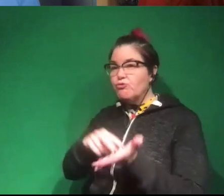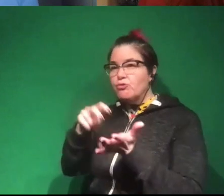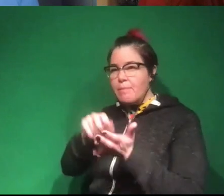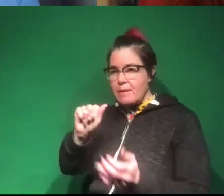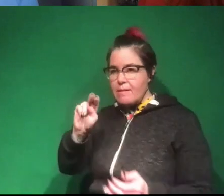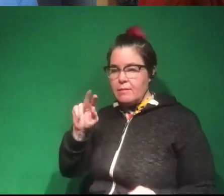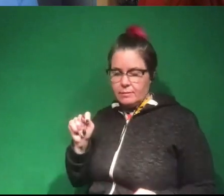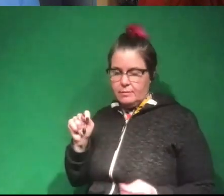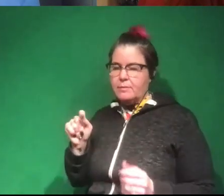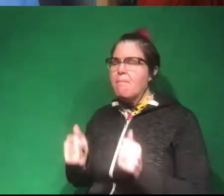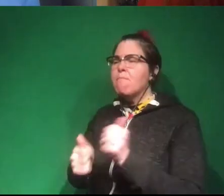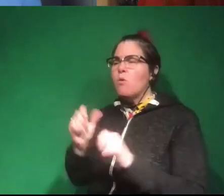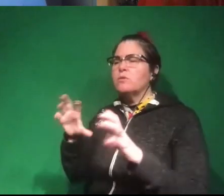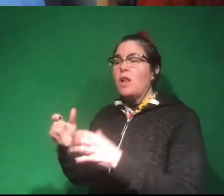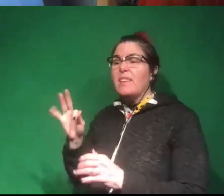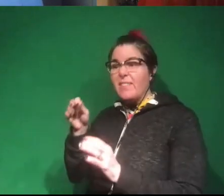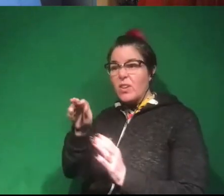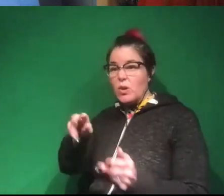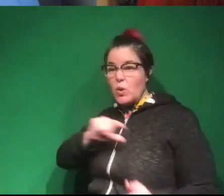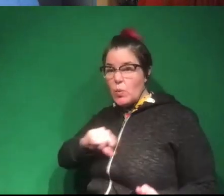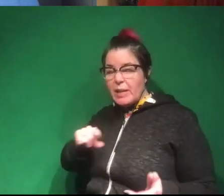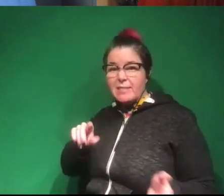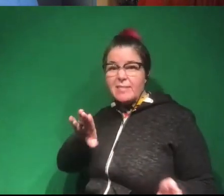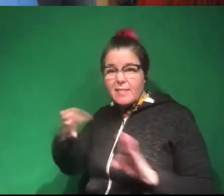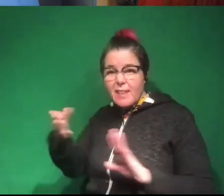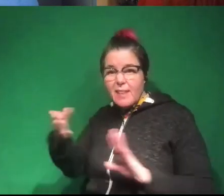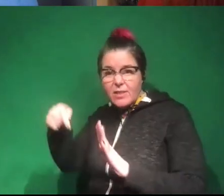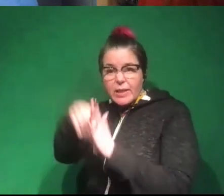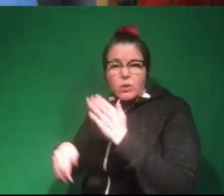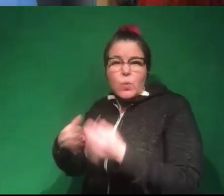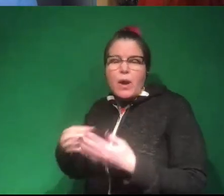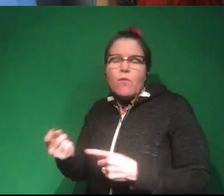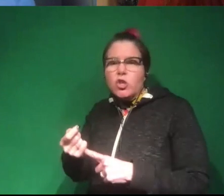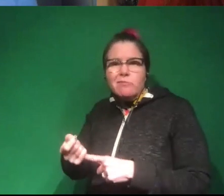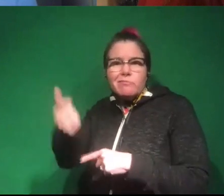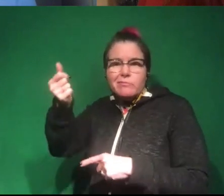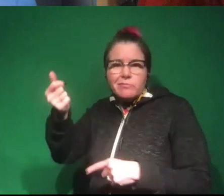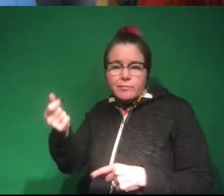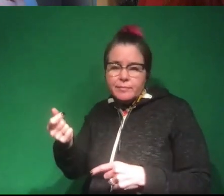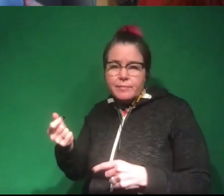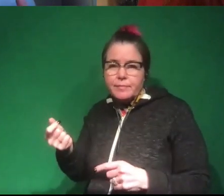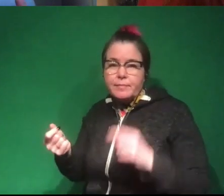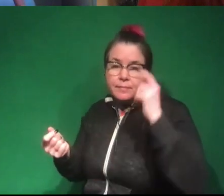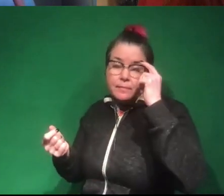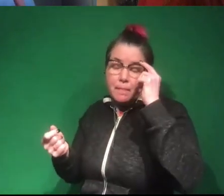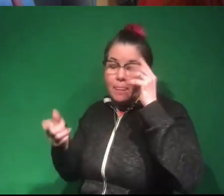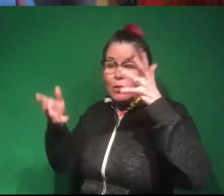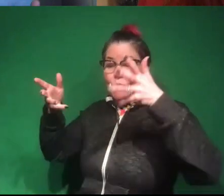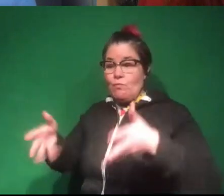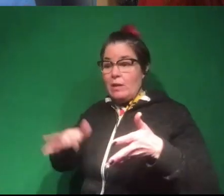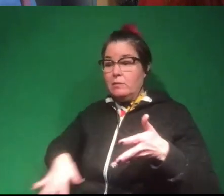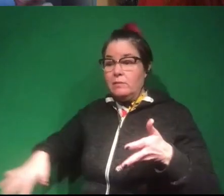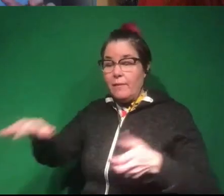if the queen is killed or dies of old age, or you just remove her artificially from the colony, the rest of